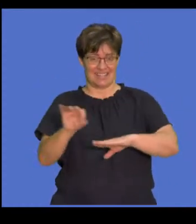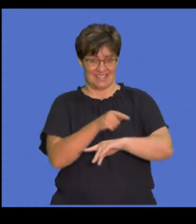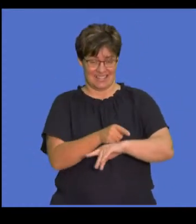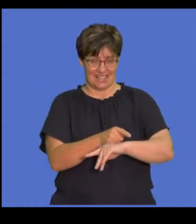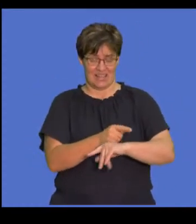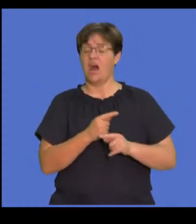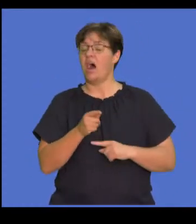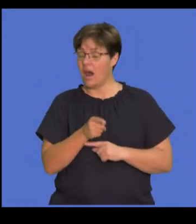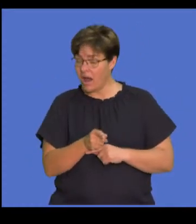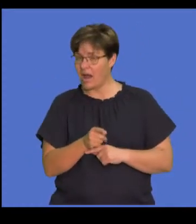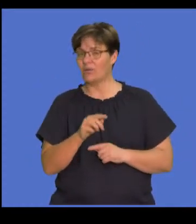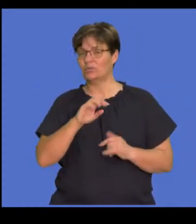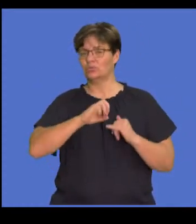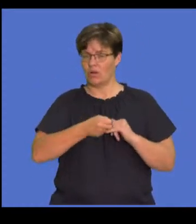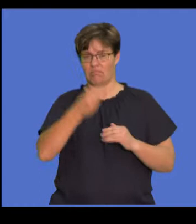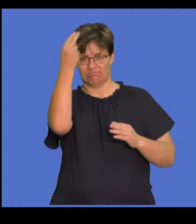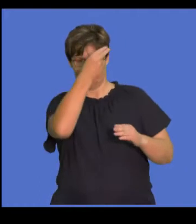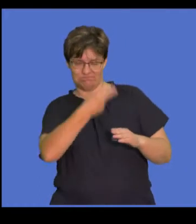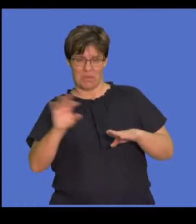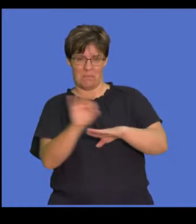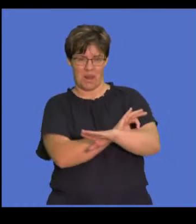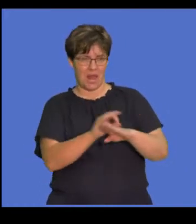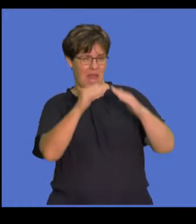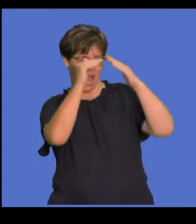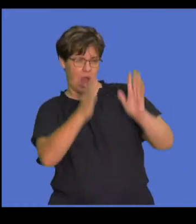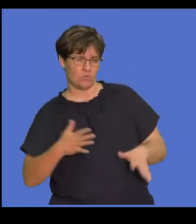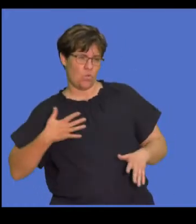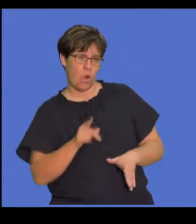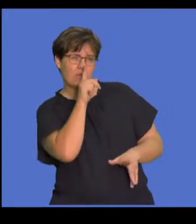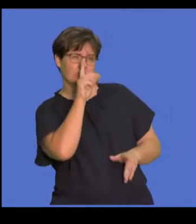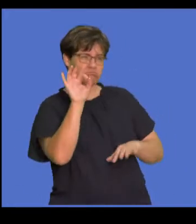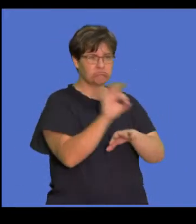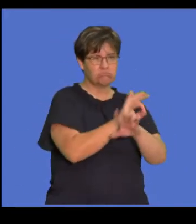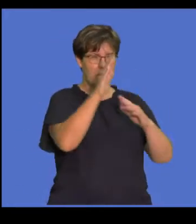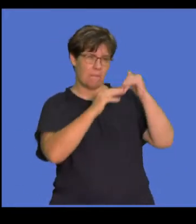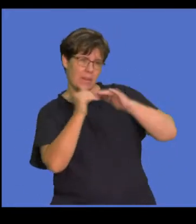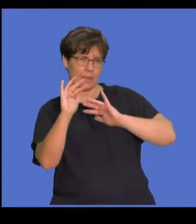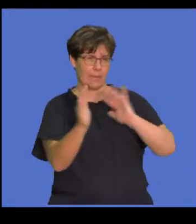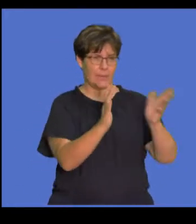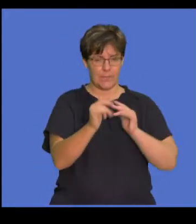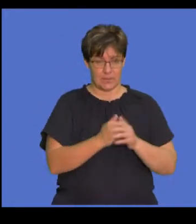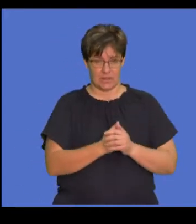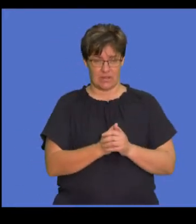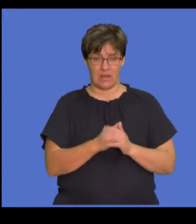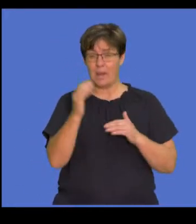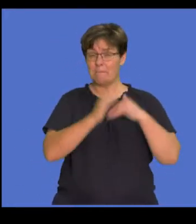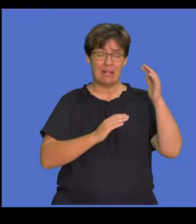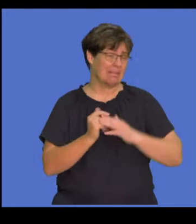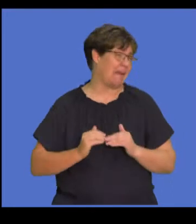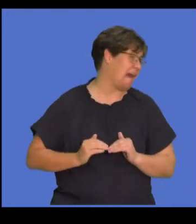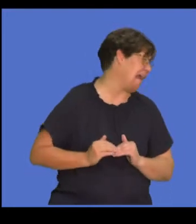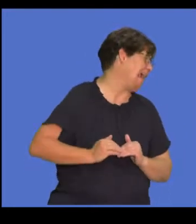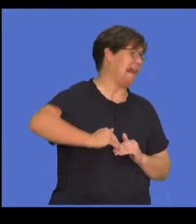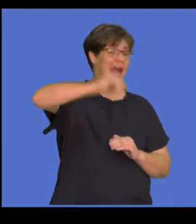is normally when we are trying to draw plans of houses that we're going to plan. Buildings that are very high, they